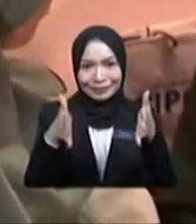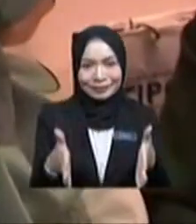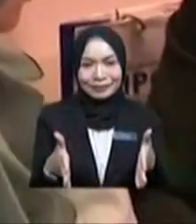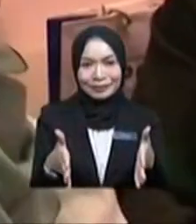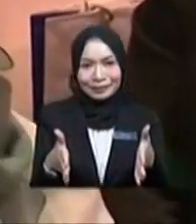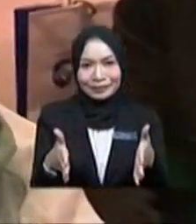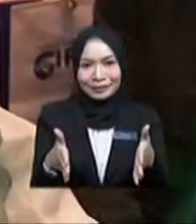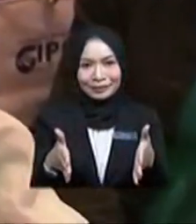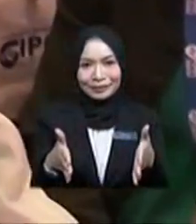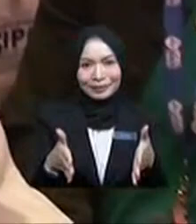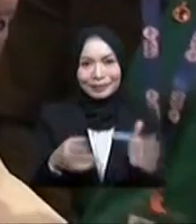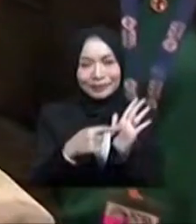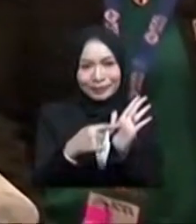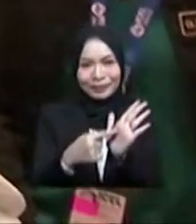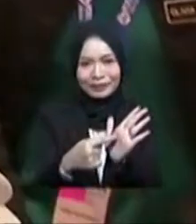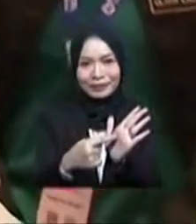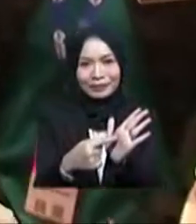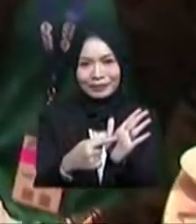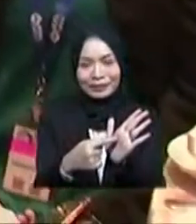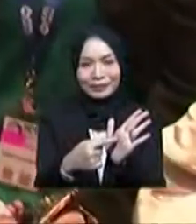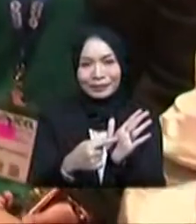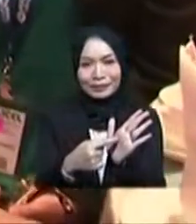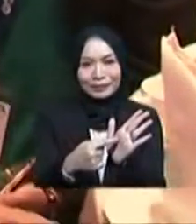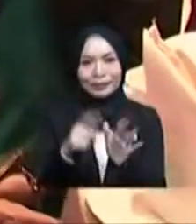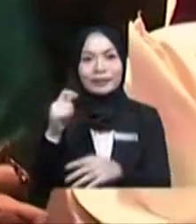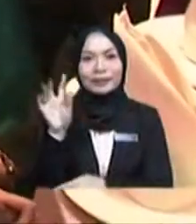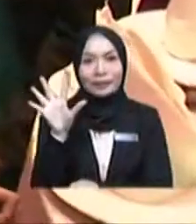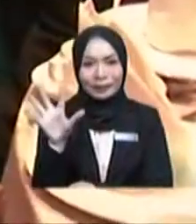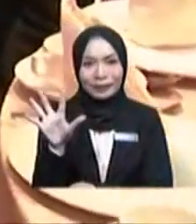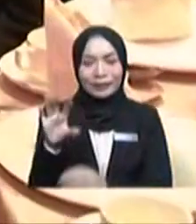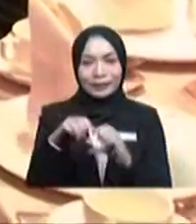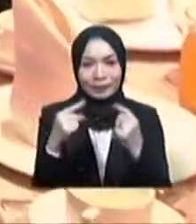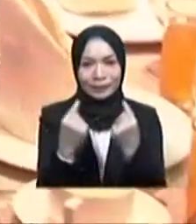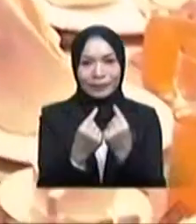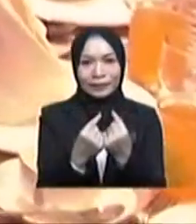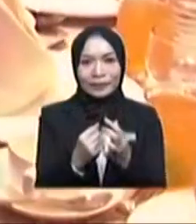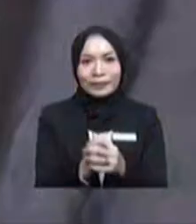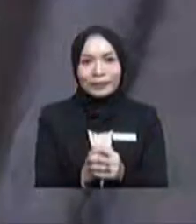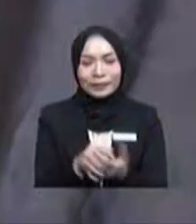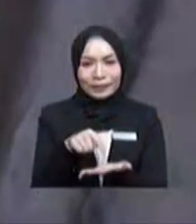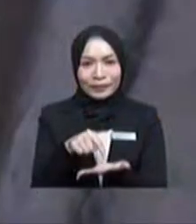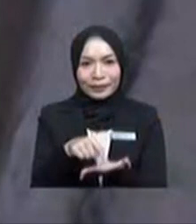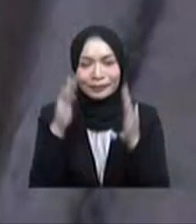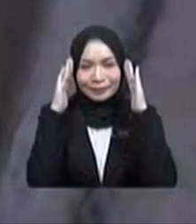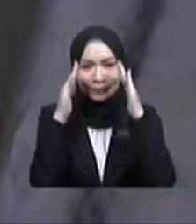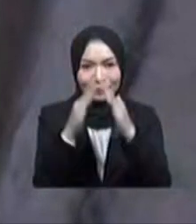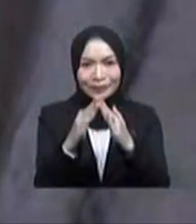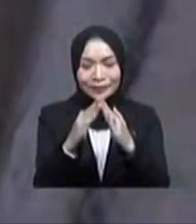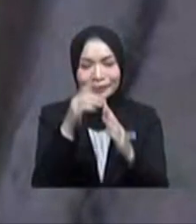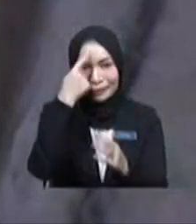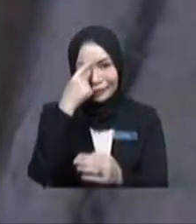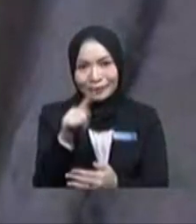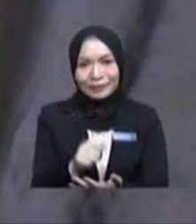e-paper presentations. The five special interest group sessions focus on expert sharing